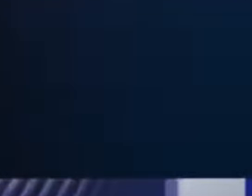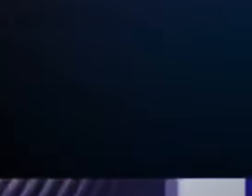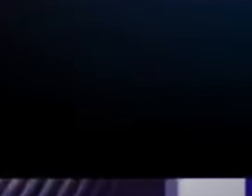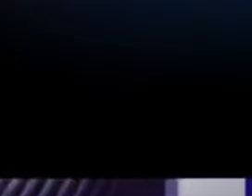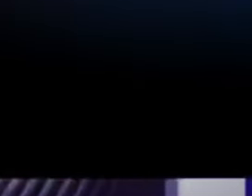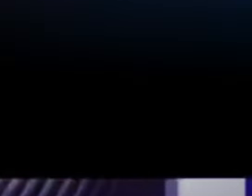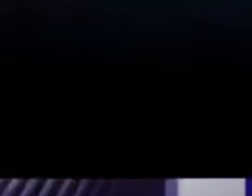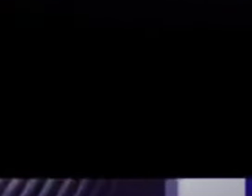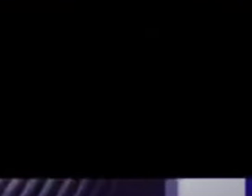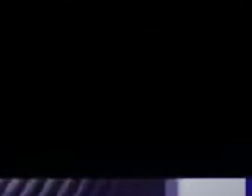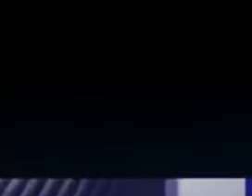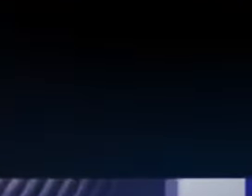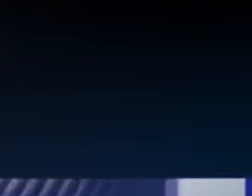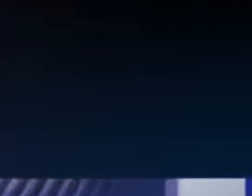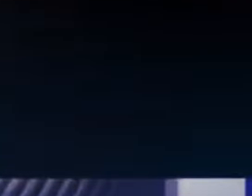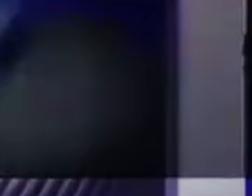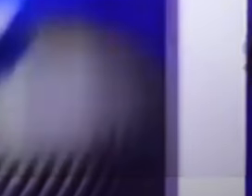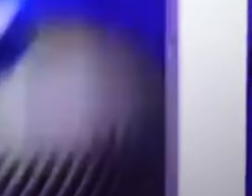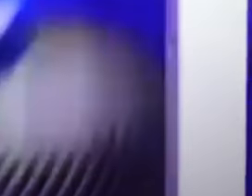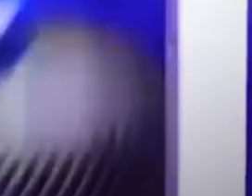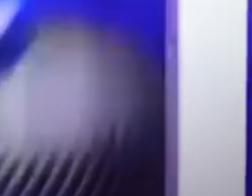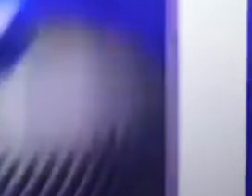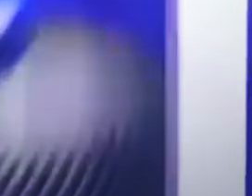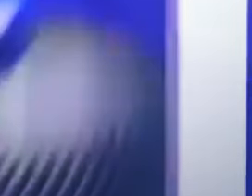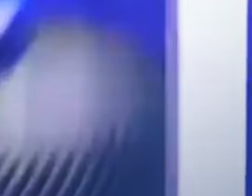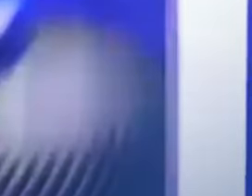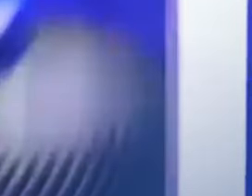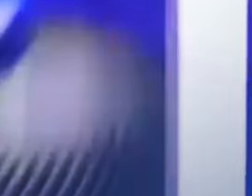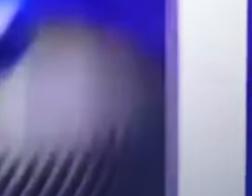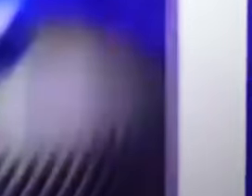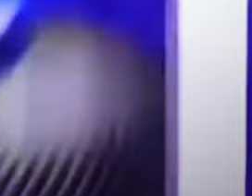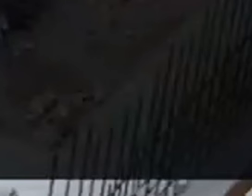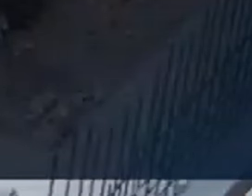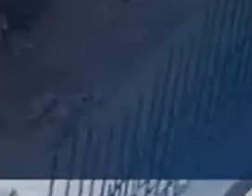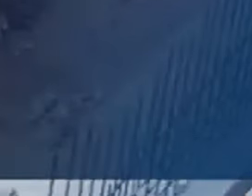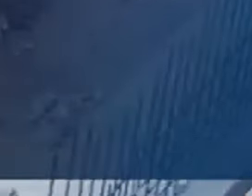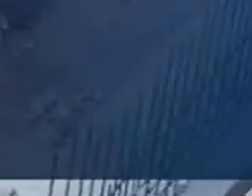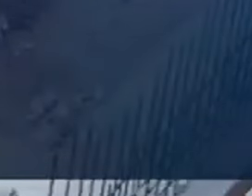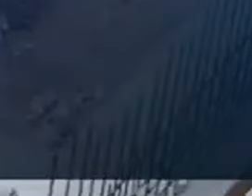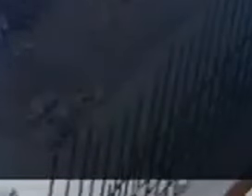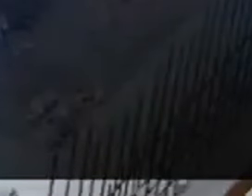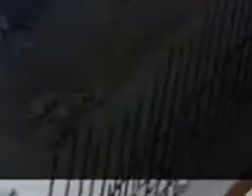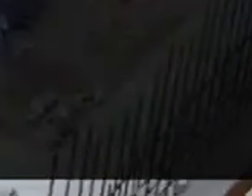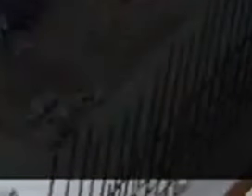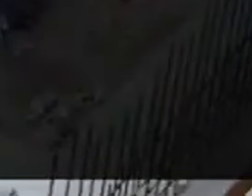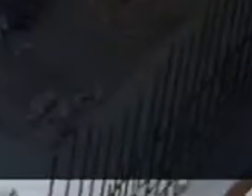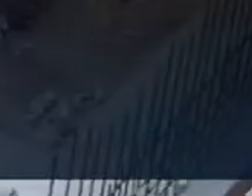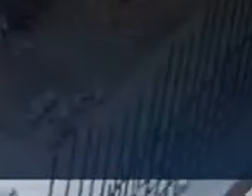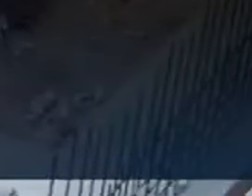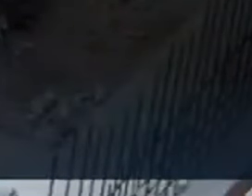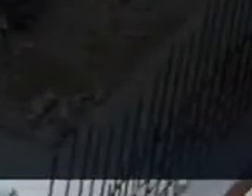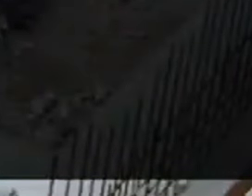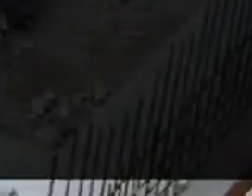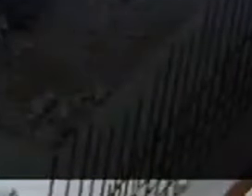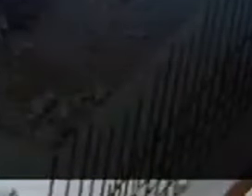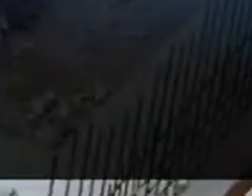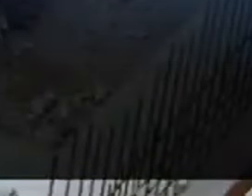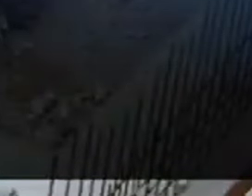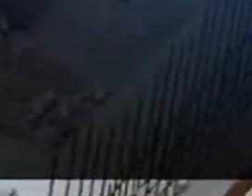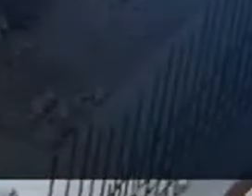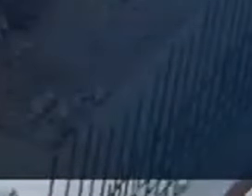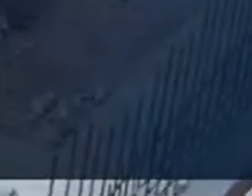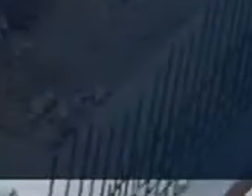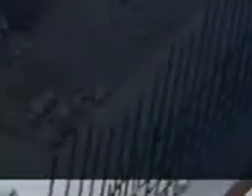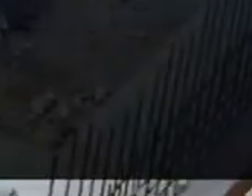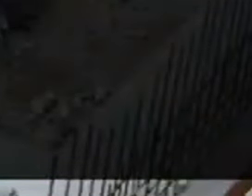it to mean the basis or groundwork of anything. You bet to me, I can say, Fapim, eh, I dear